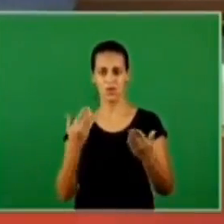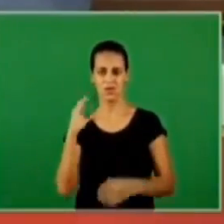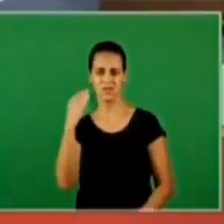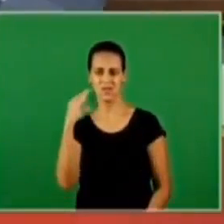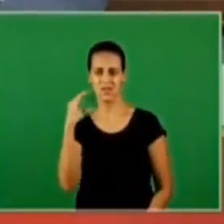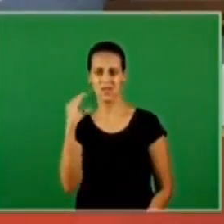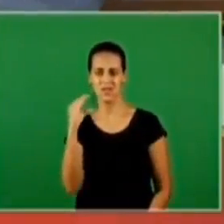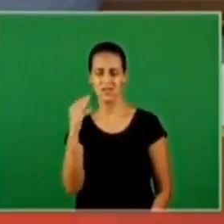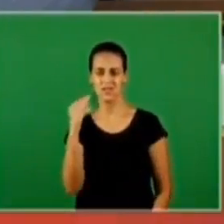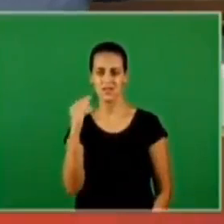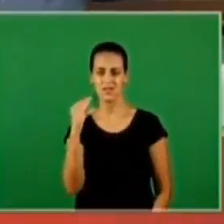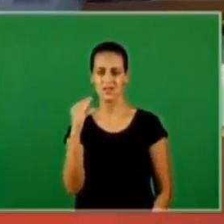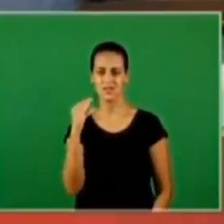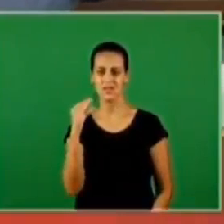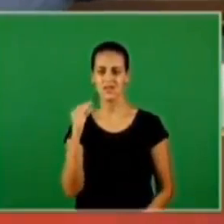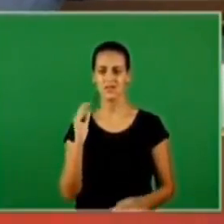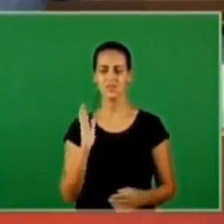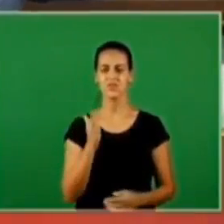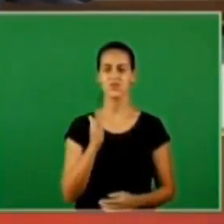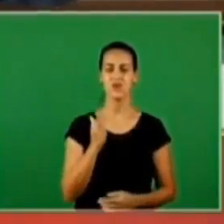science